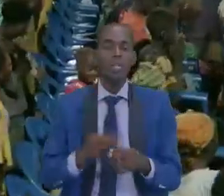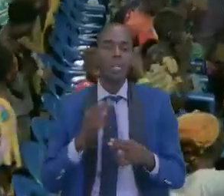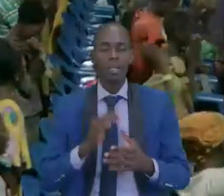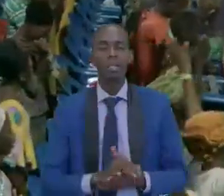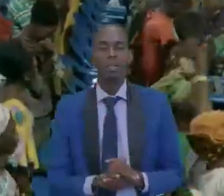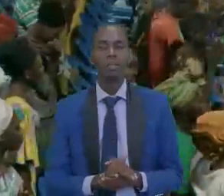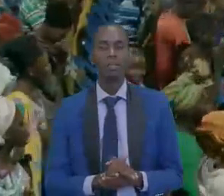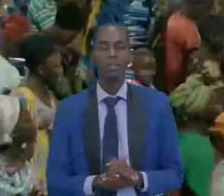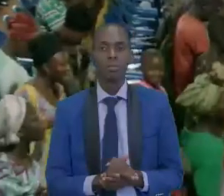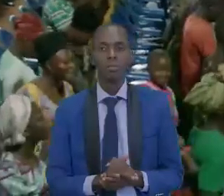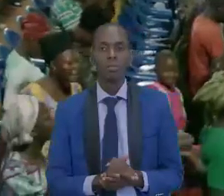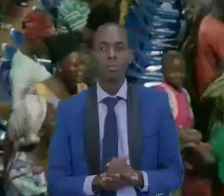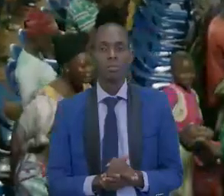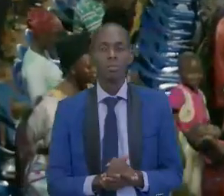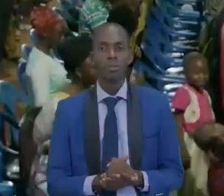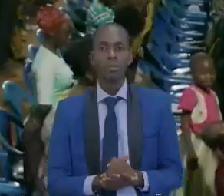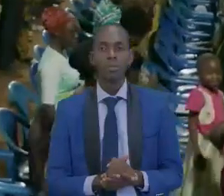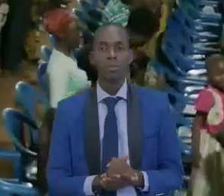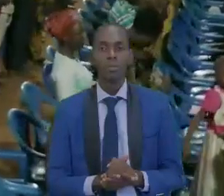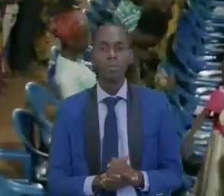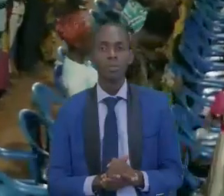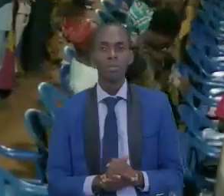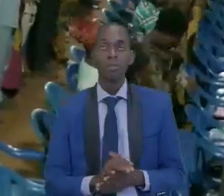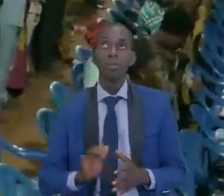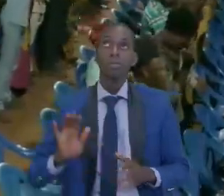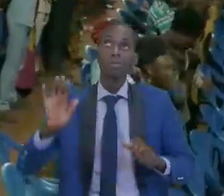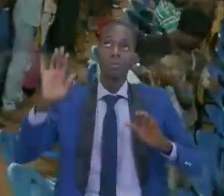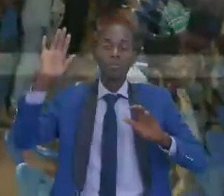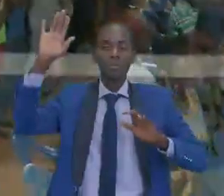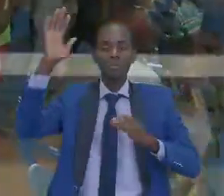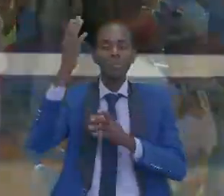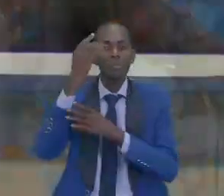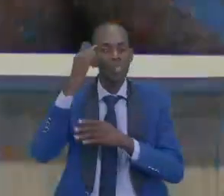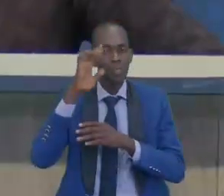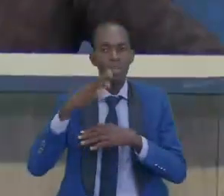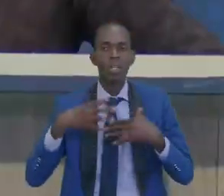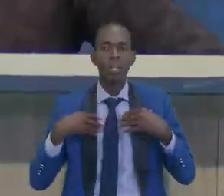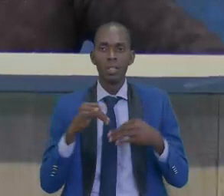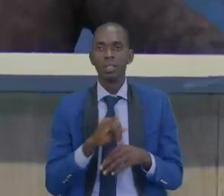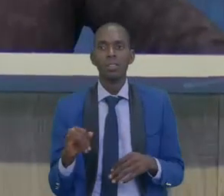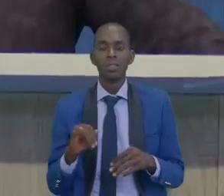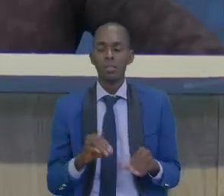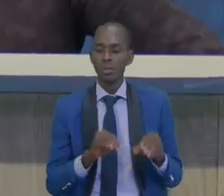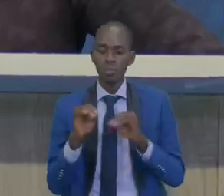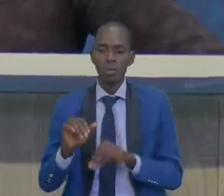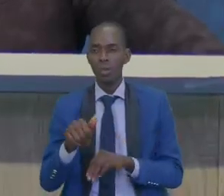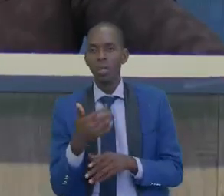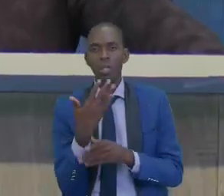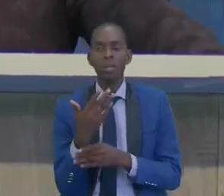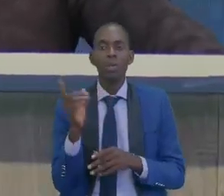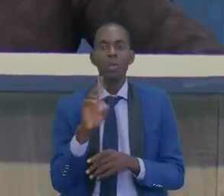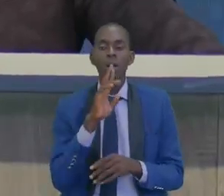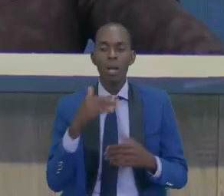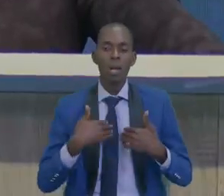Raise up your hand for your healing. Lay the other hand where you have the